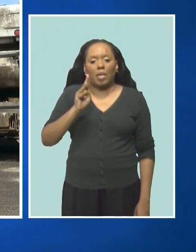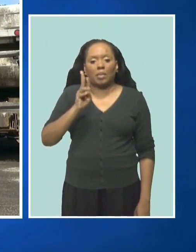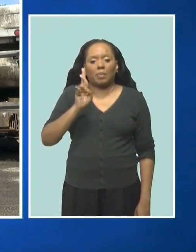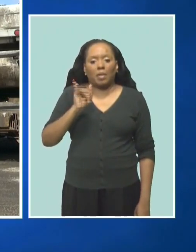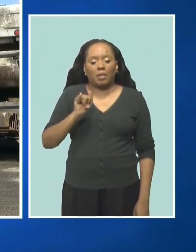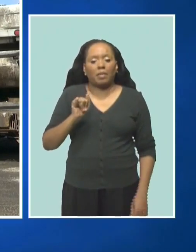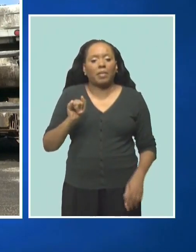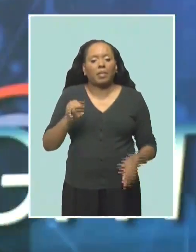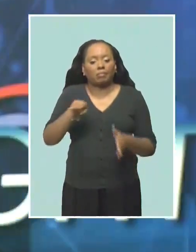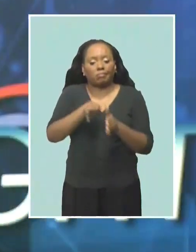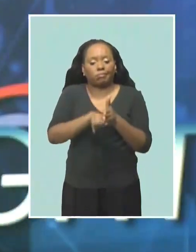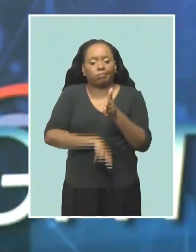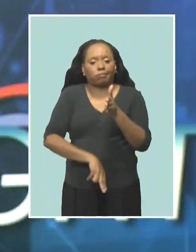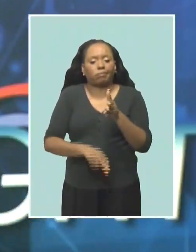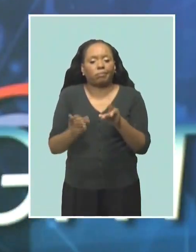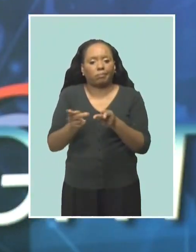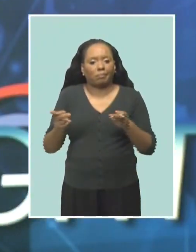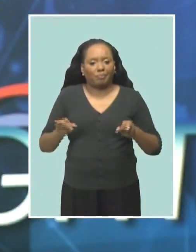obey that.